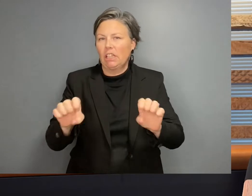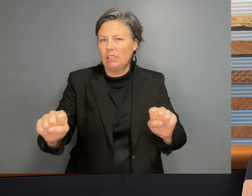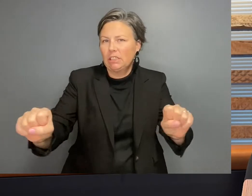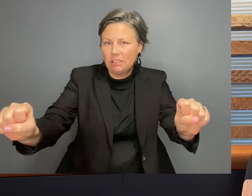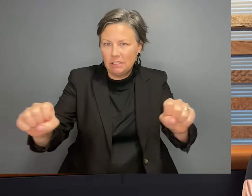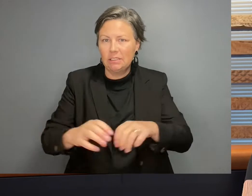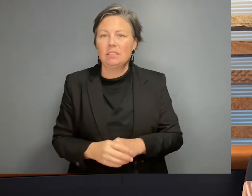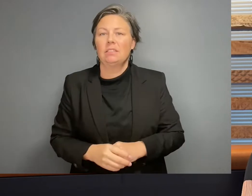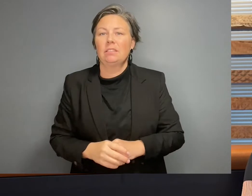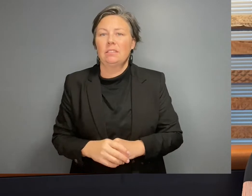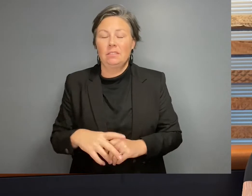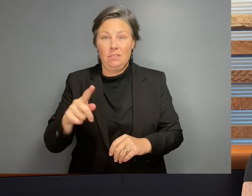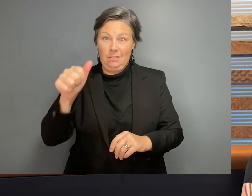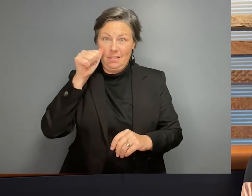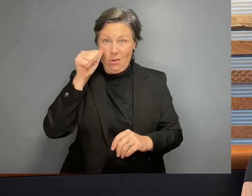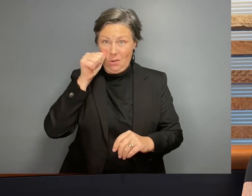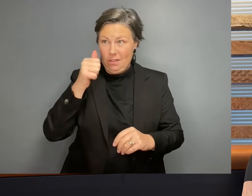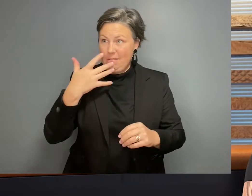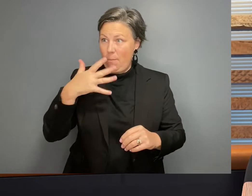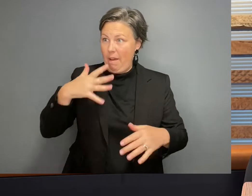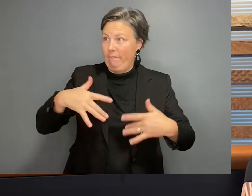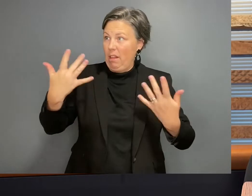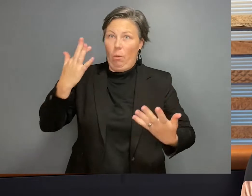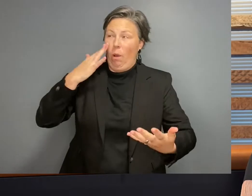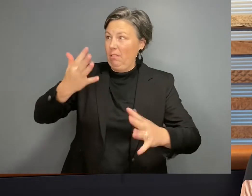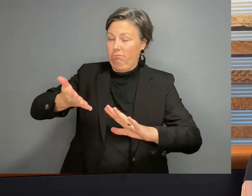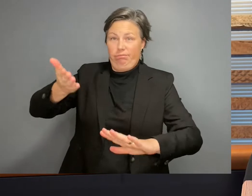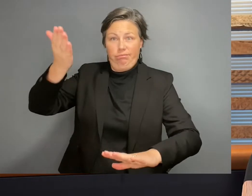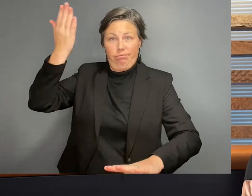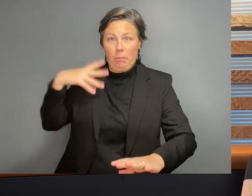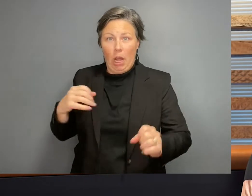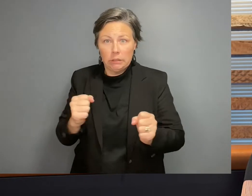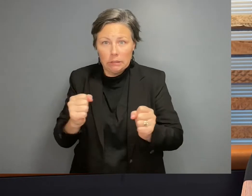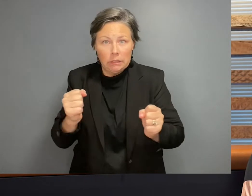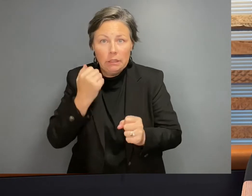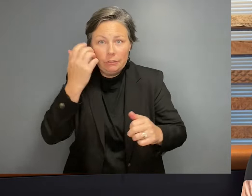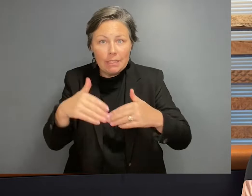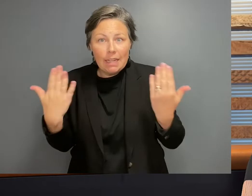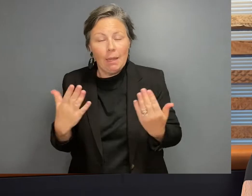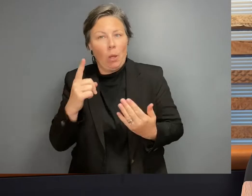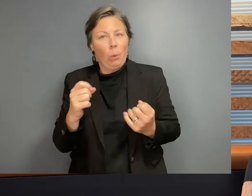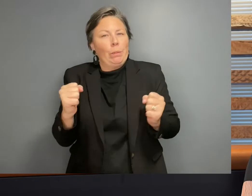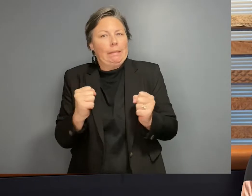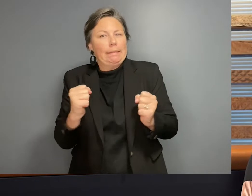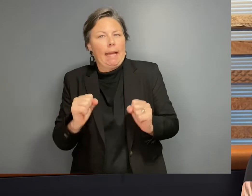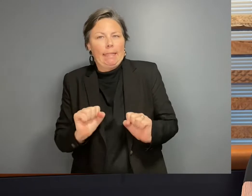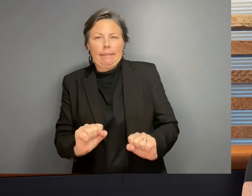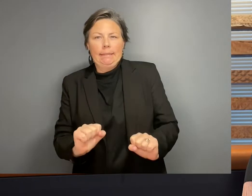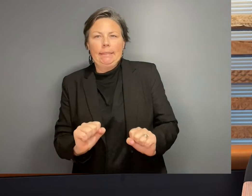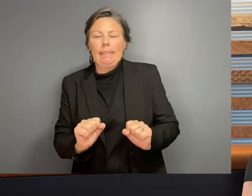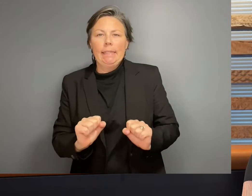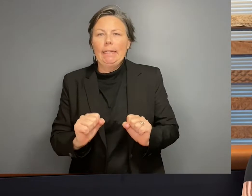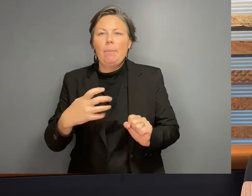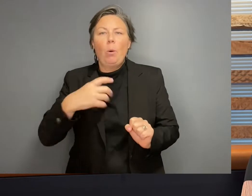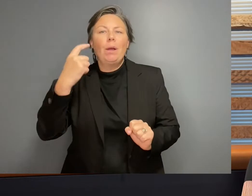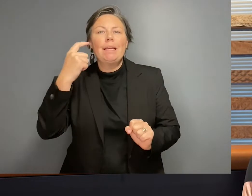winter months, and we know it's hard to remember the summer at the moment, but in the winter months we do know that